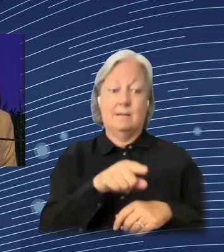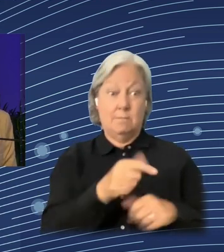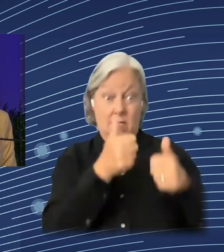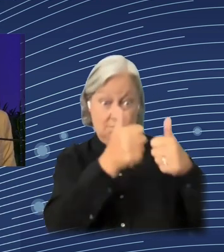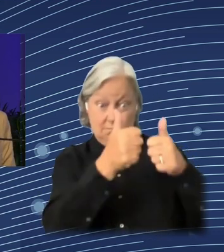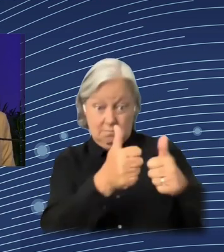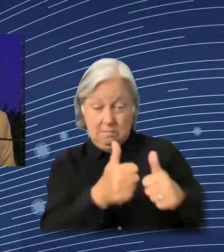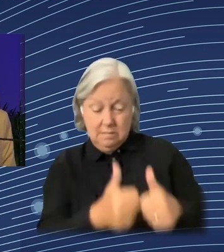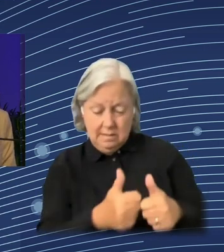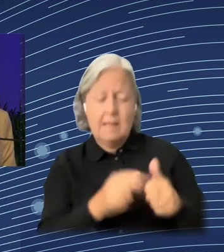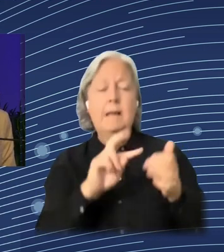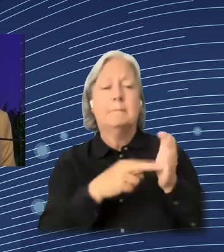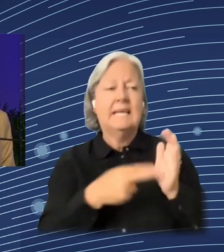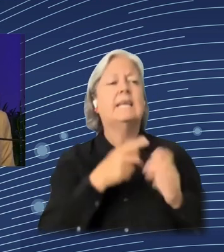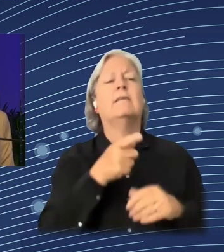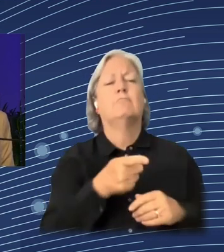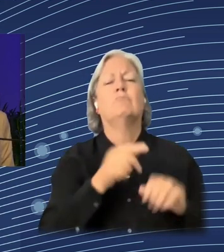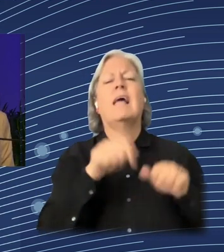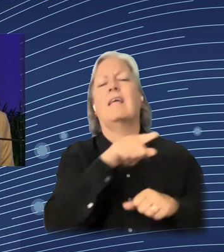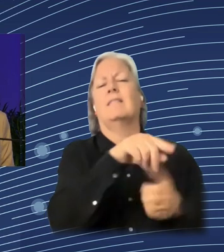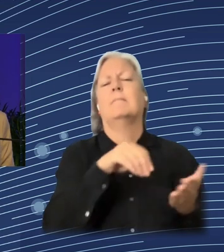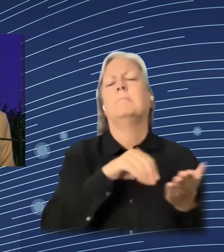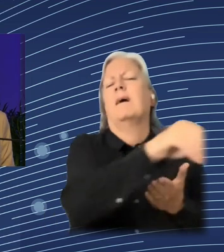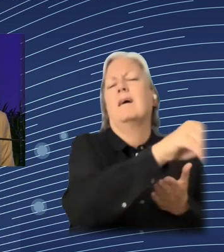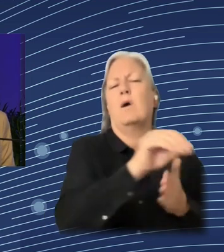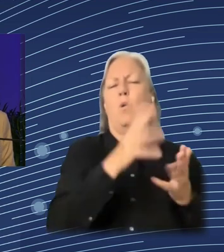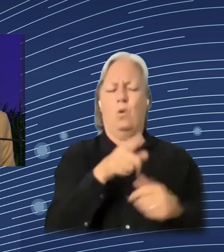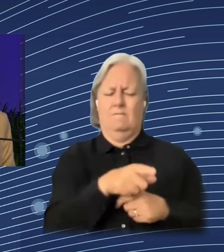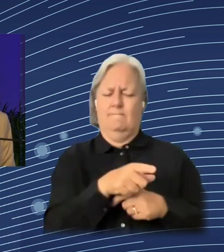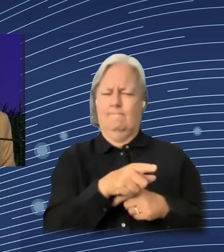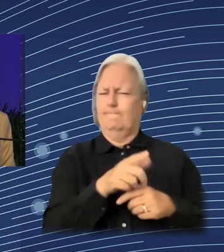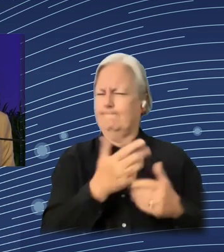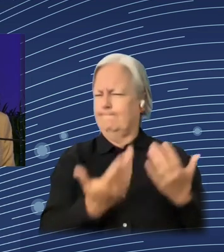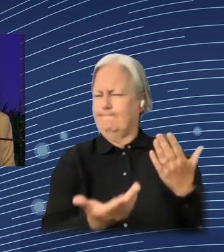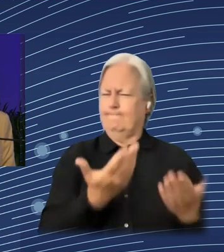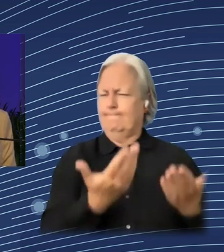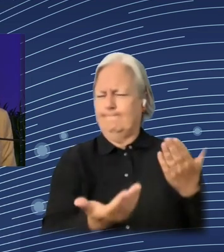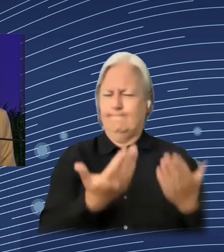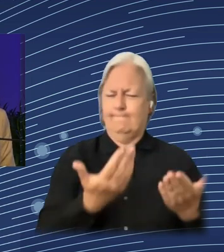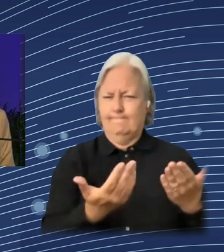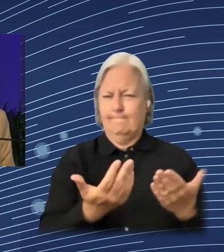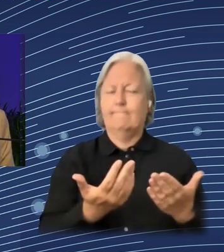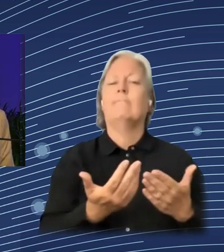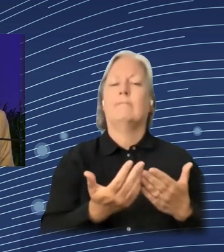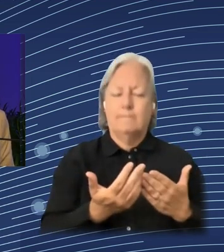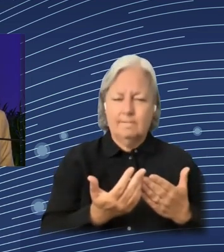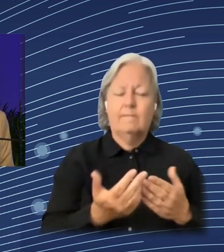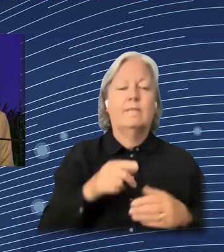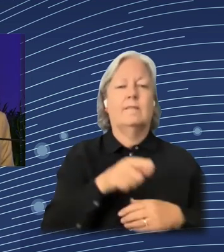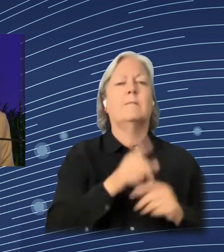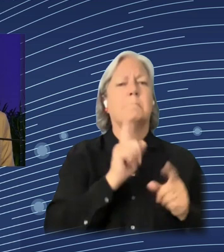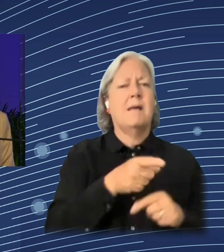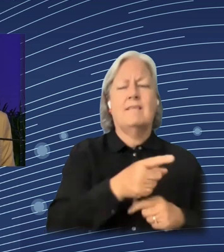unemployment benefits, or in the case of fake workers, they confirm the freezing and the